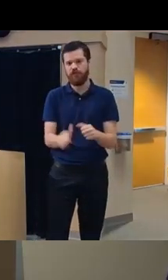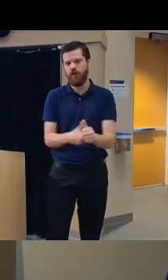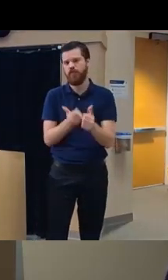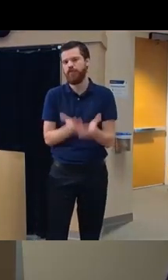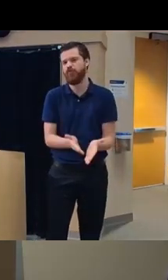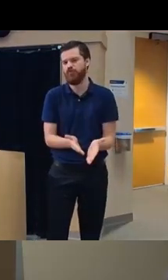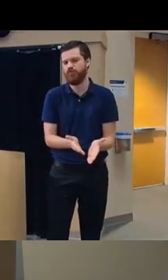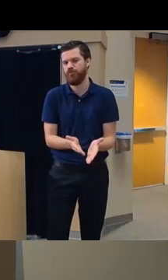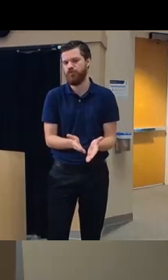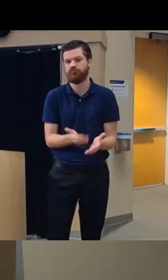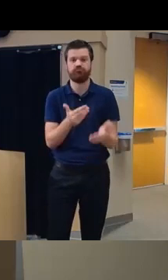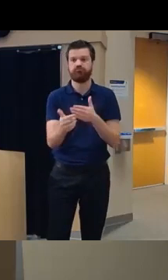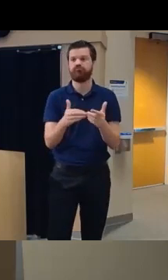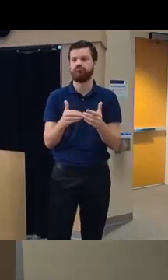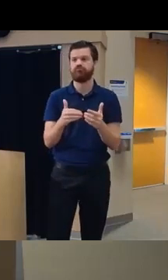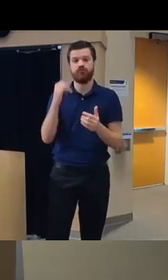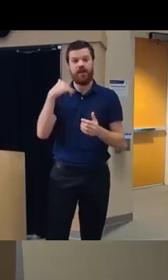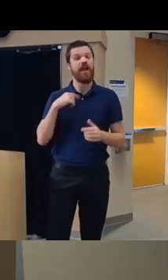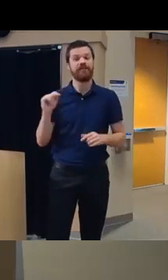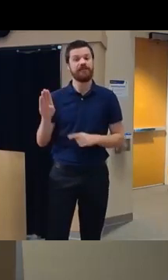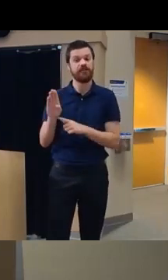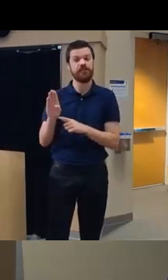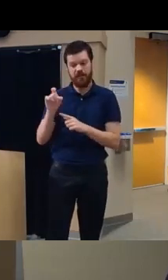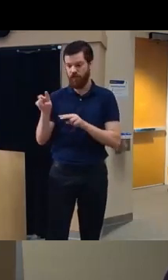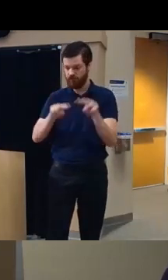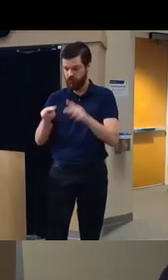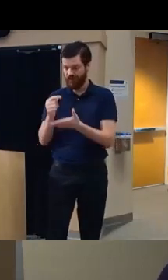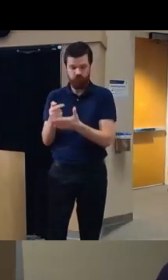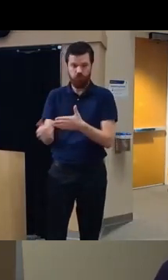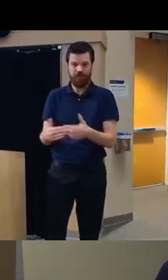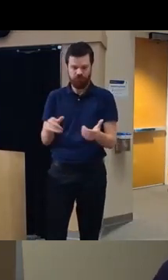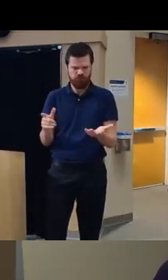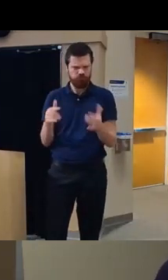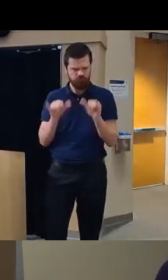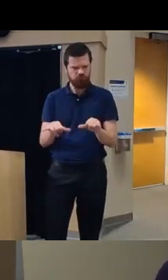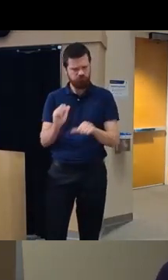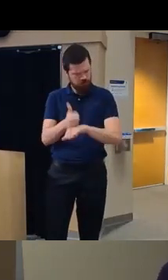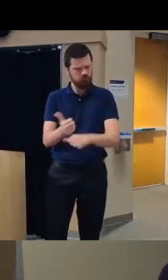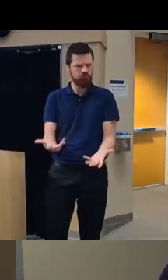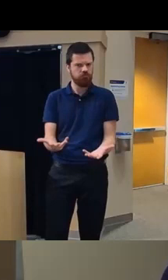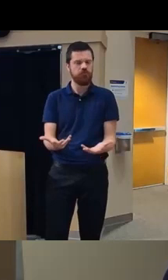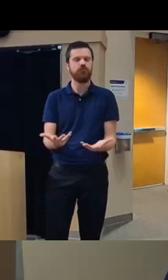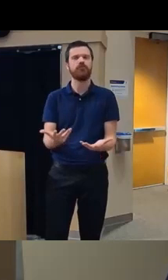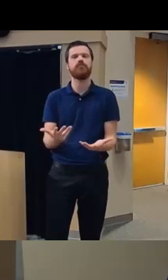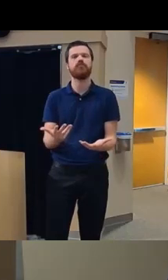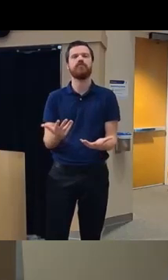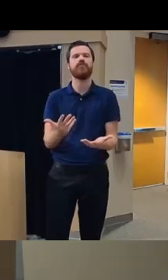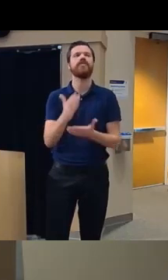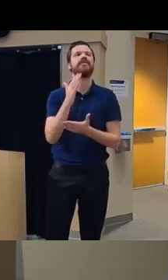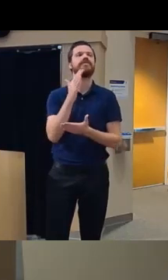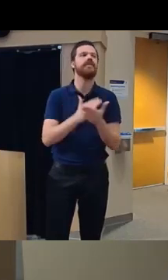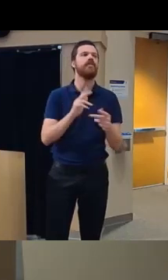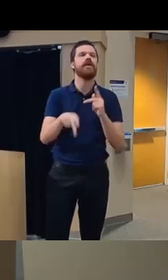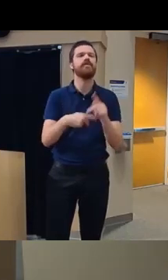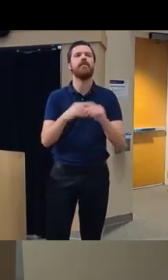there. Just like if someone has TB and they need observed therapy or whatever it is, that needs to be in place. And so some of the kinds